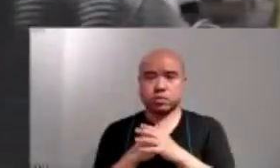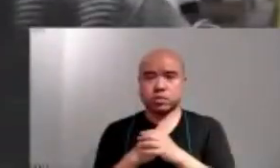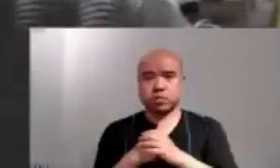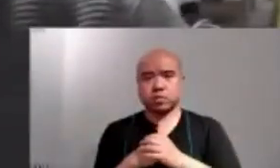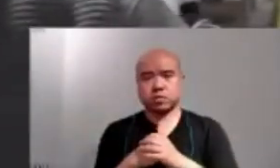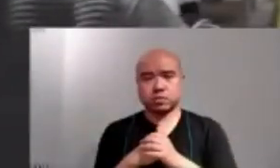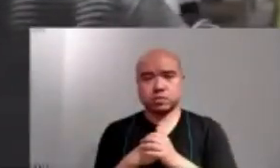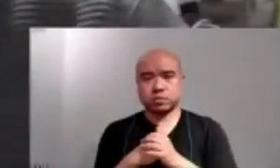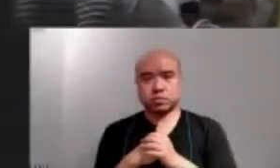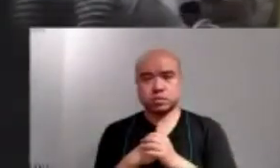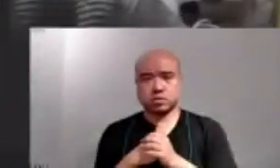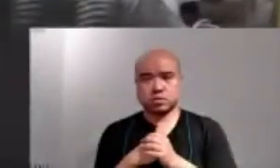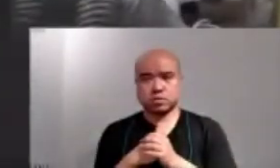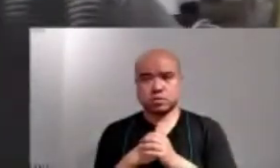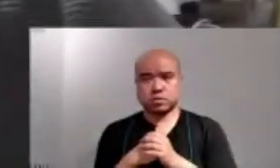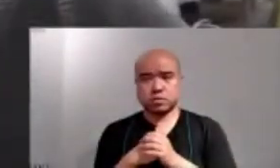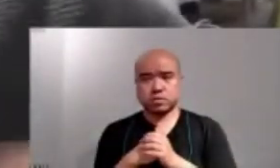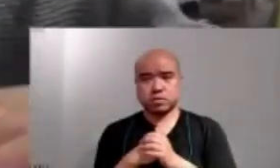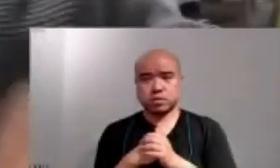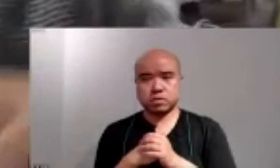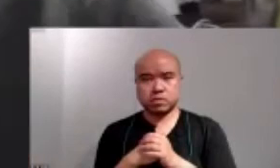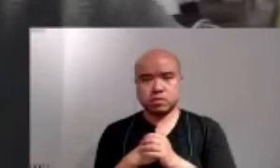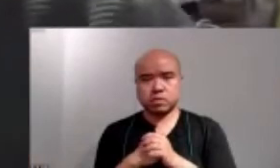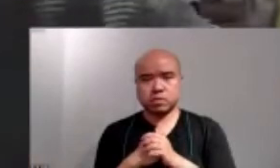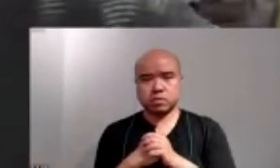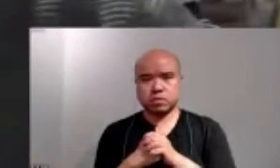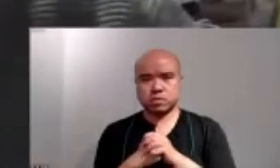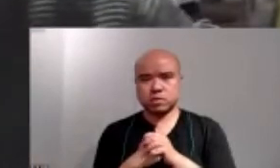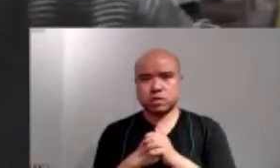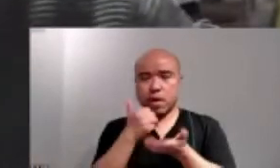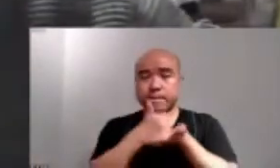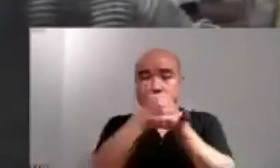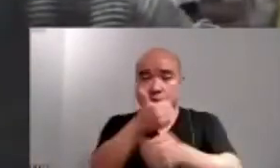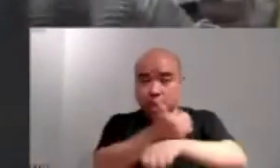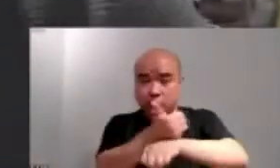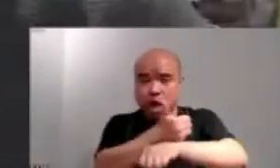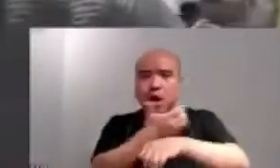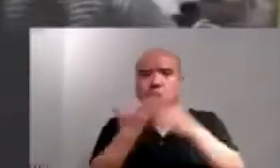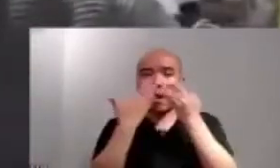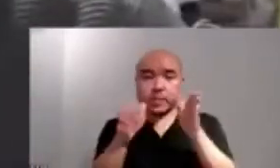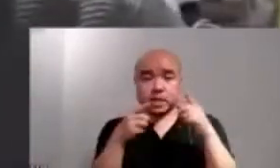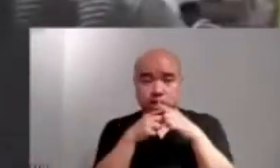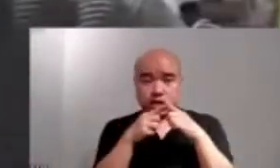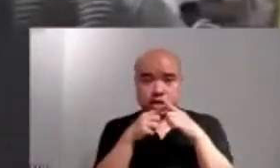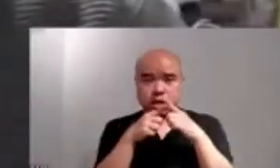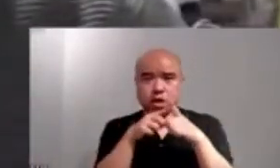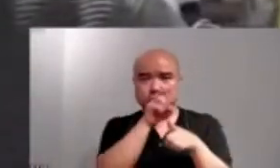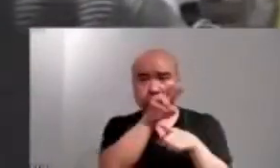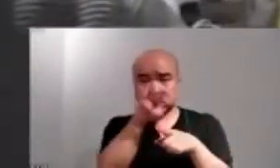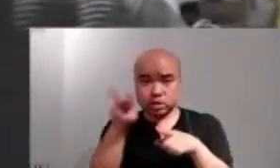we provided many chance to look around Korea social economy